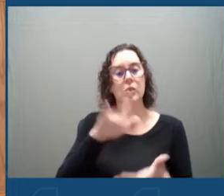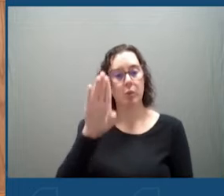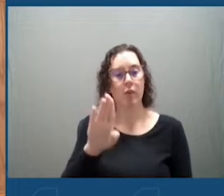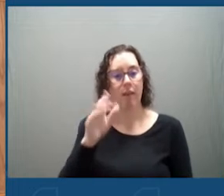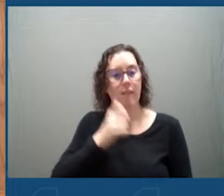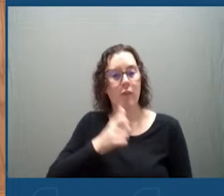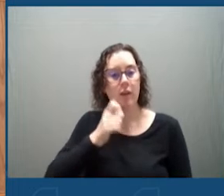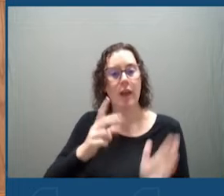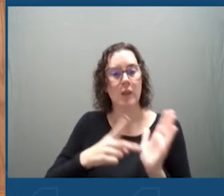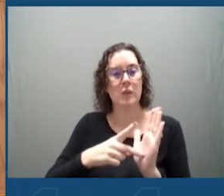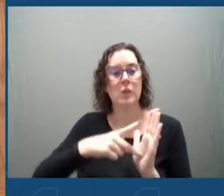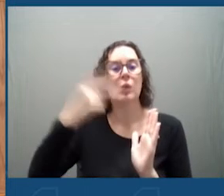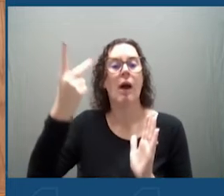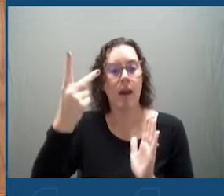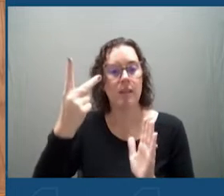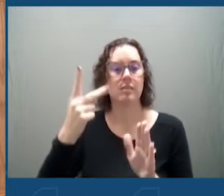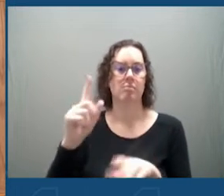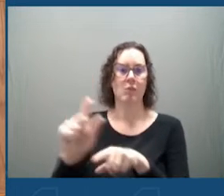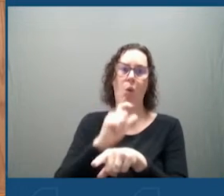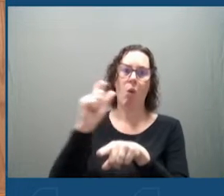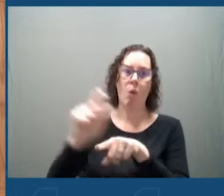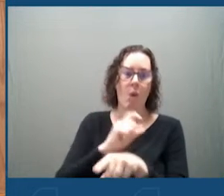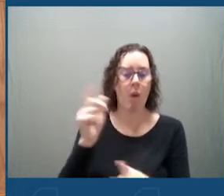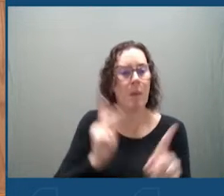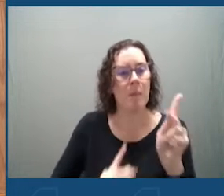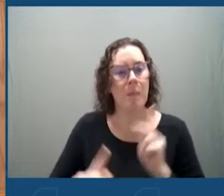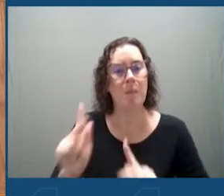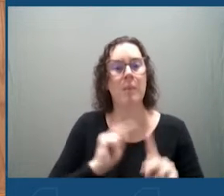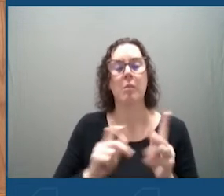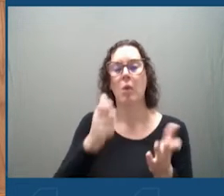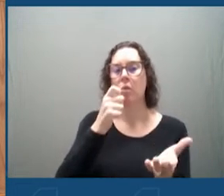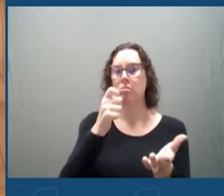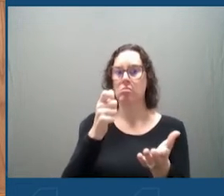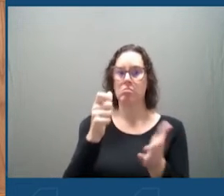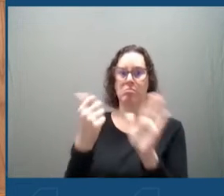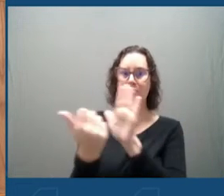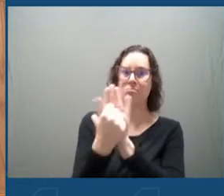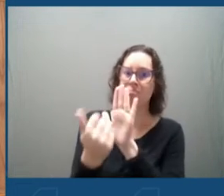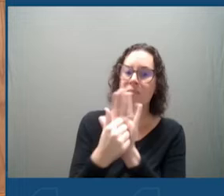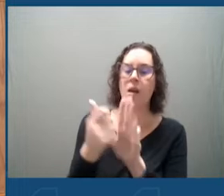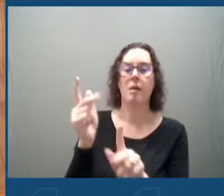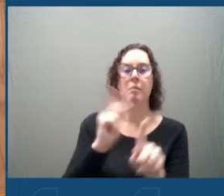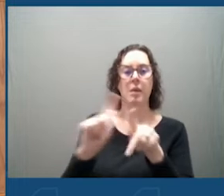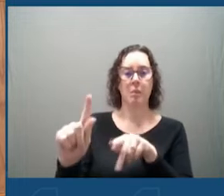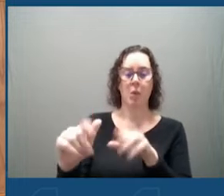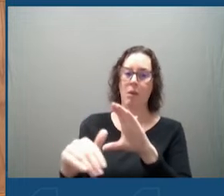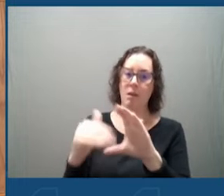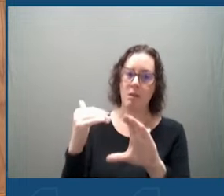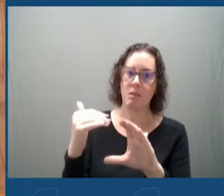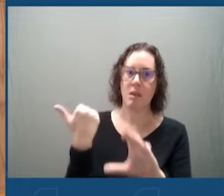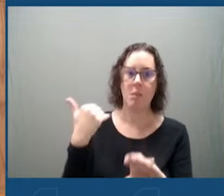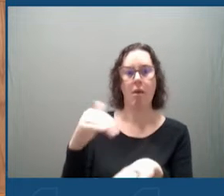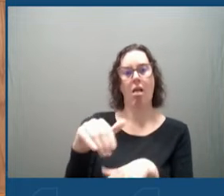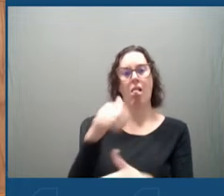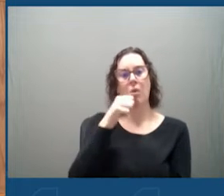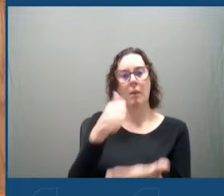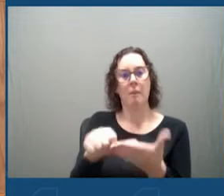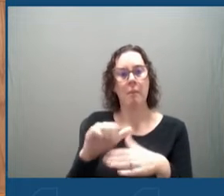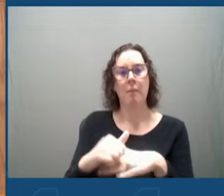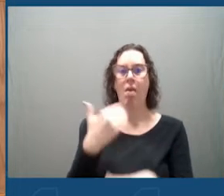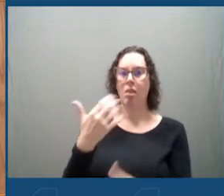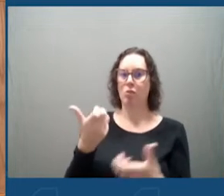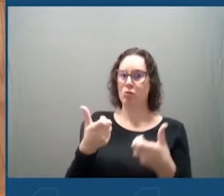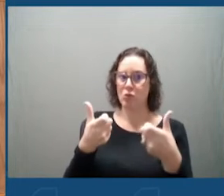people knocking on my door. I get mail every day, individuals who seek to steal our brownstones. I want